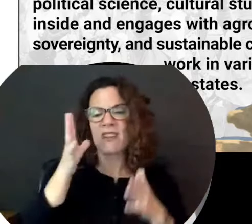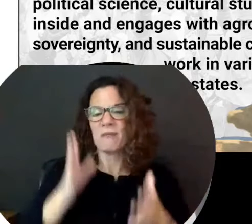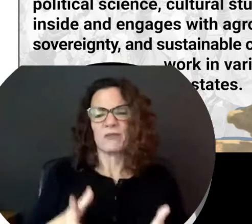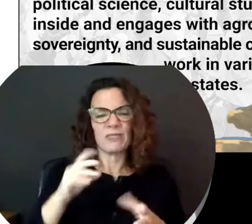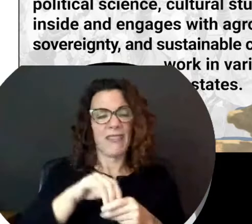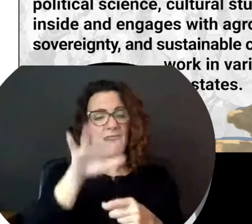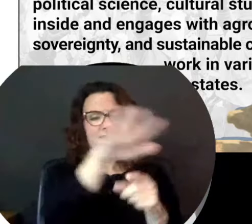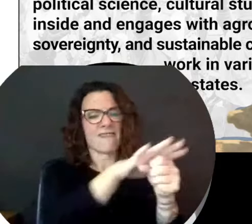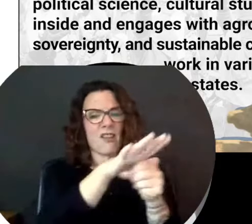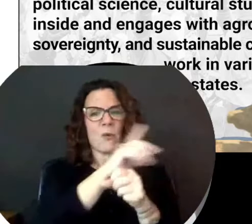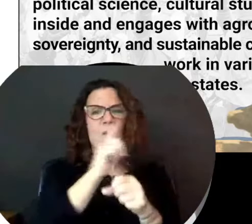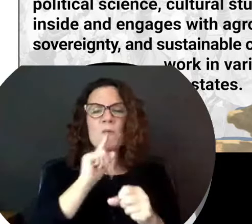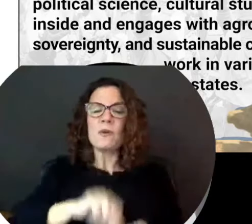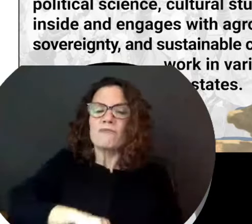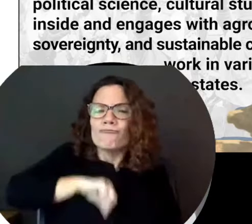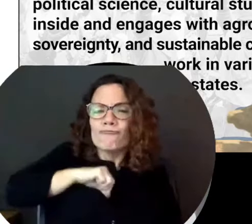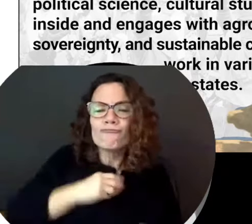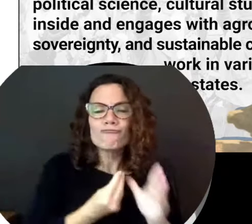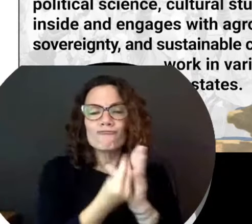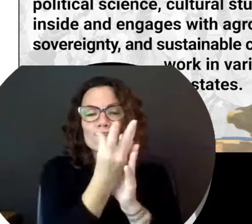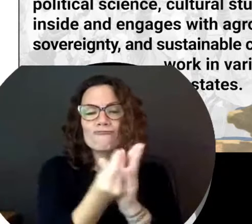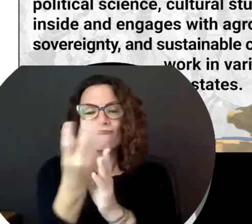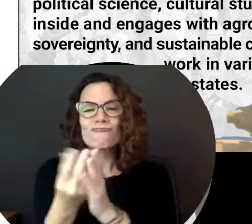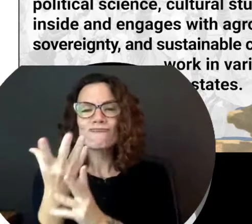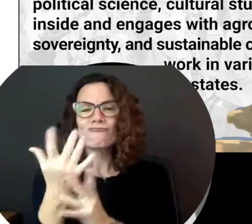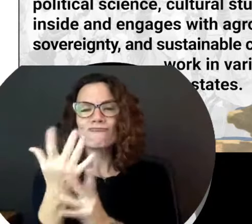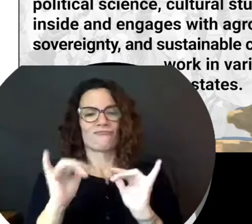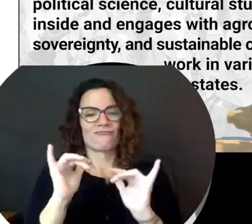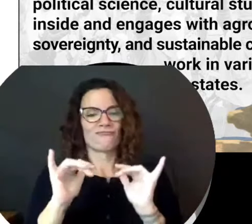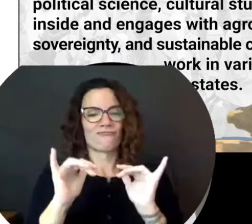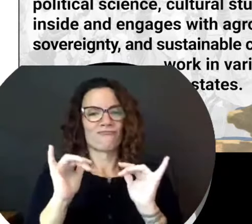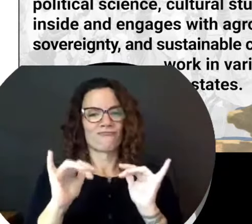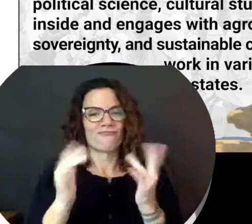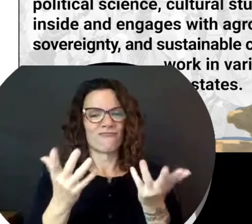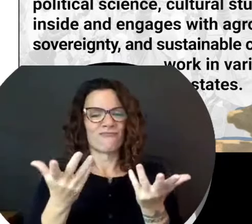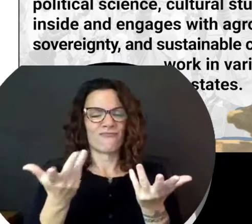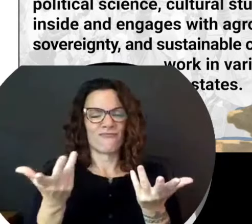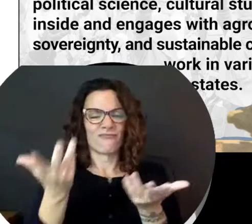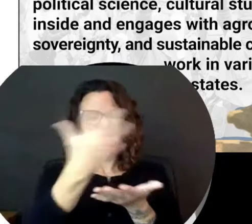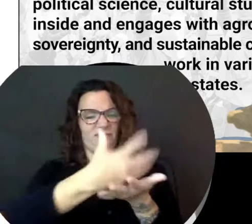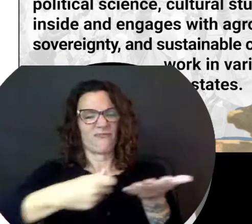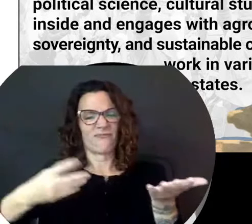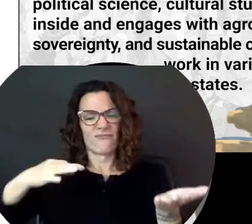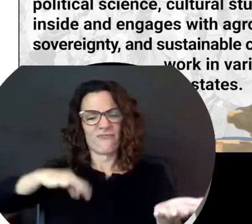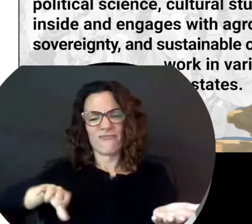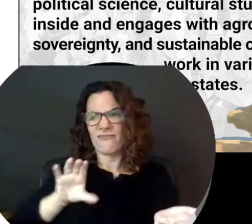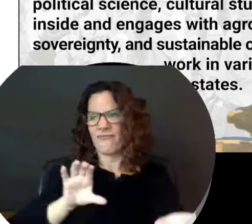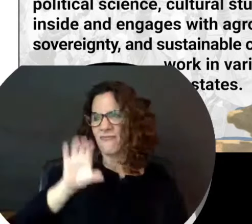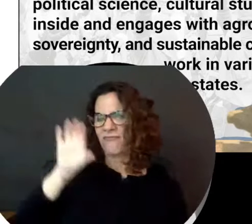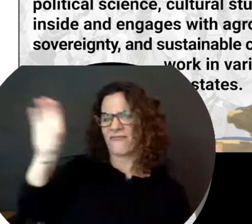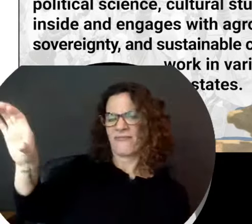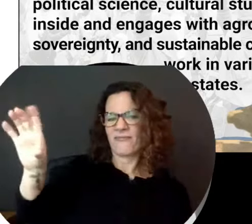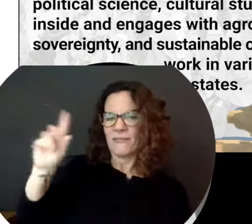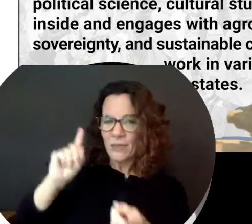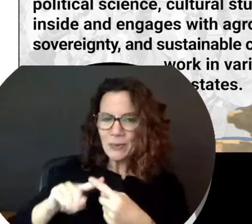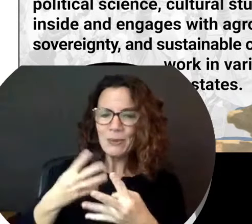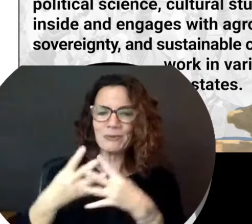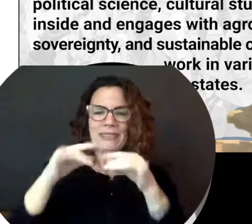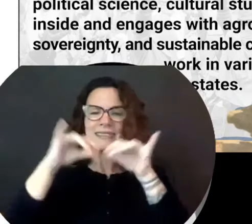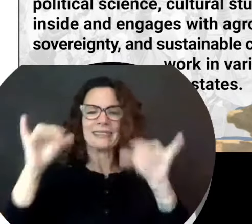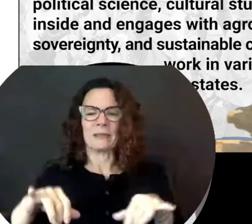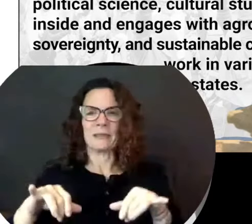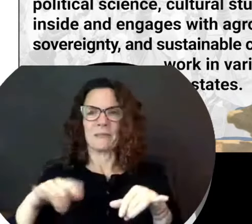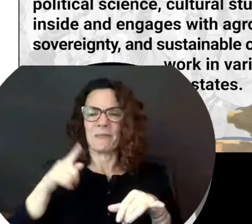in season that's surrounding these prisons and getting it from there. And that's what they used to do. So there's